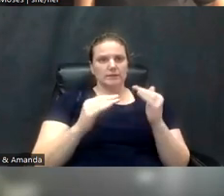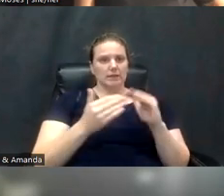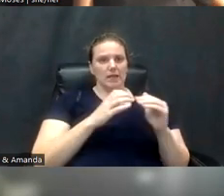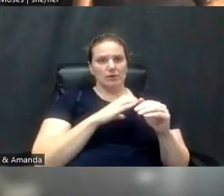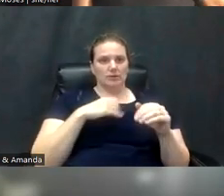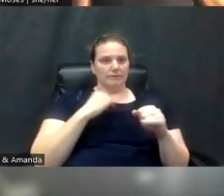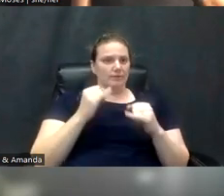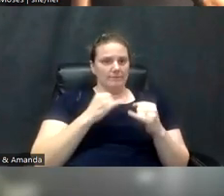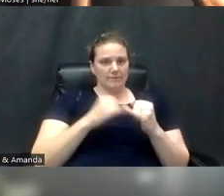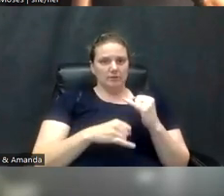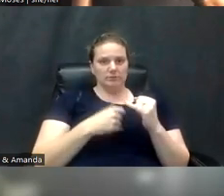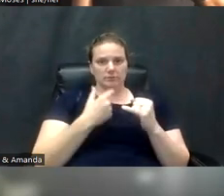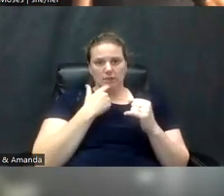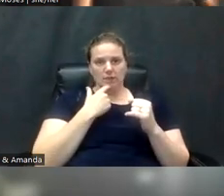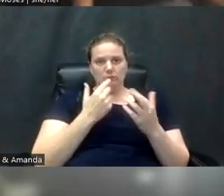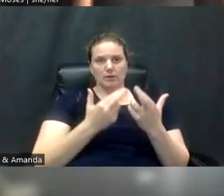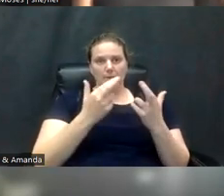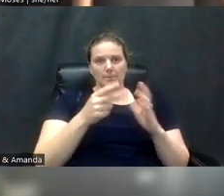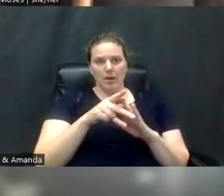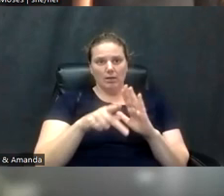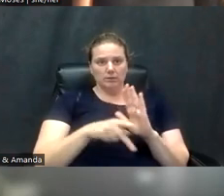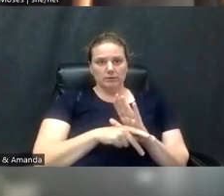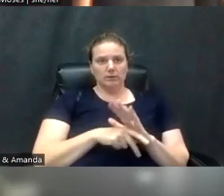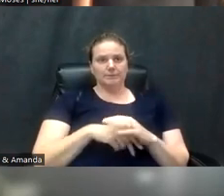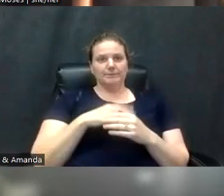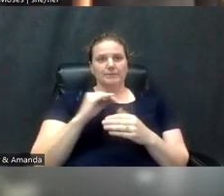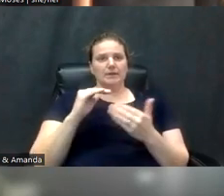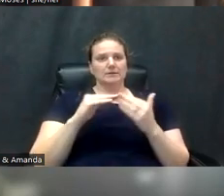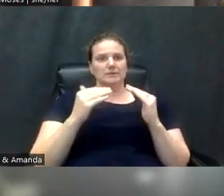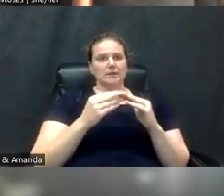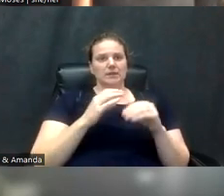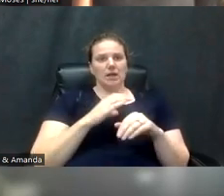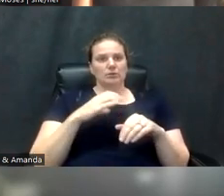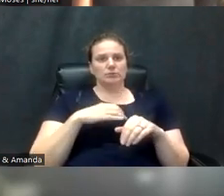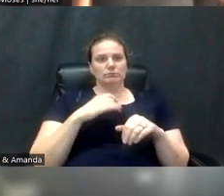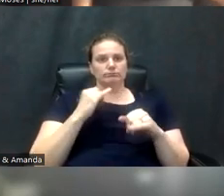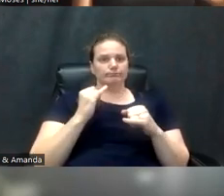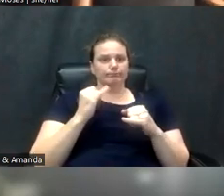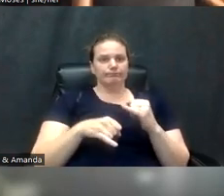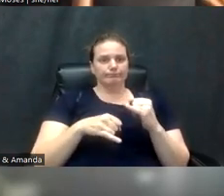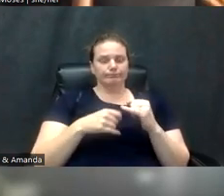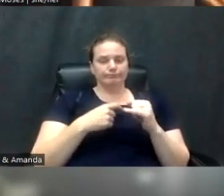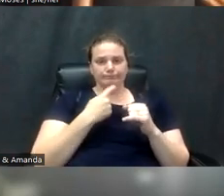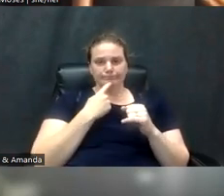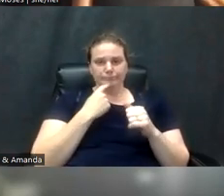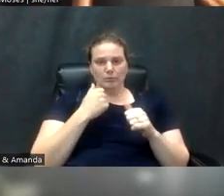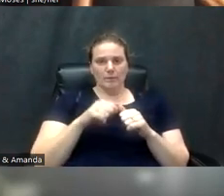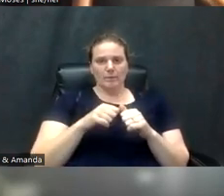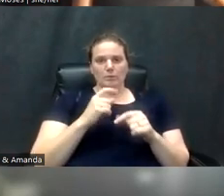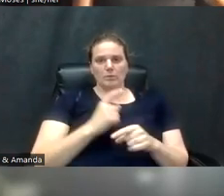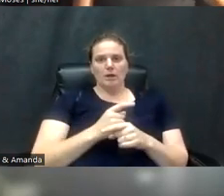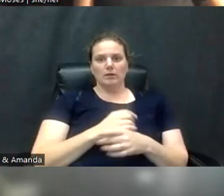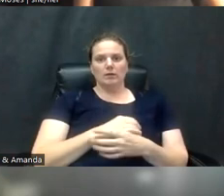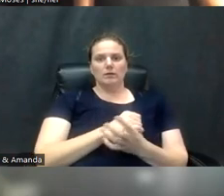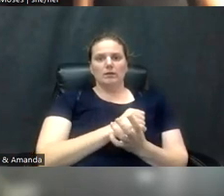final say. So they can recommend policies, and the city council has the final say. If I remember right, though, the police